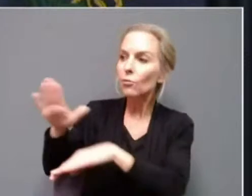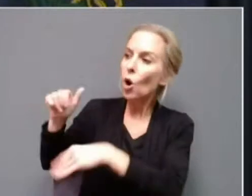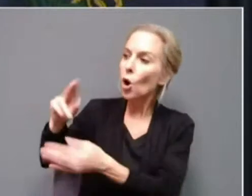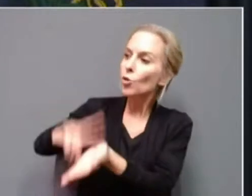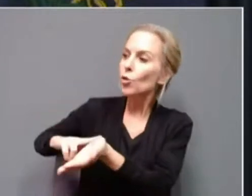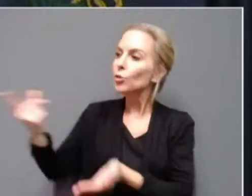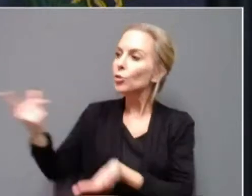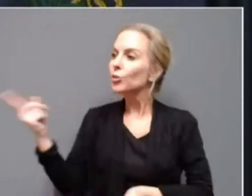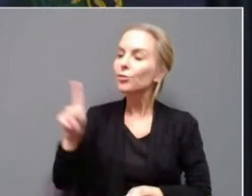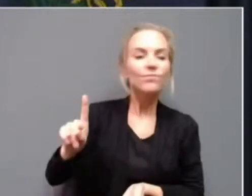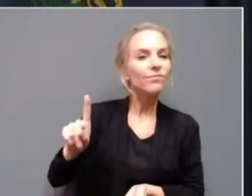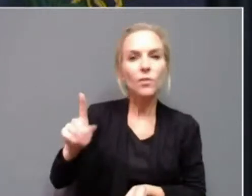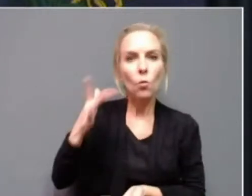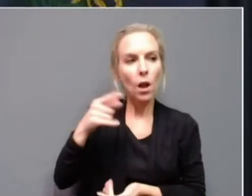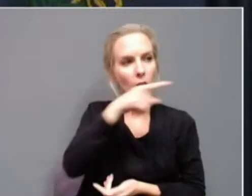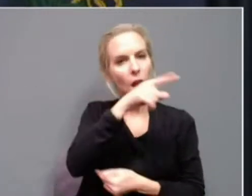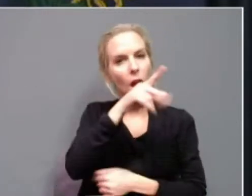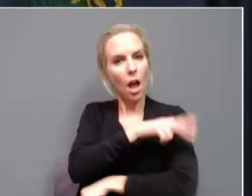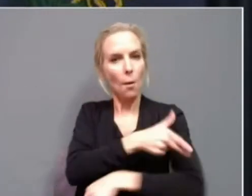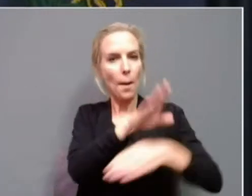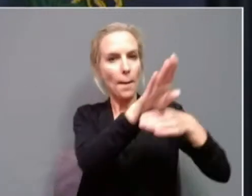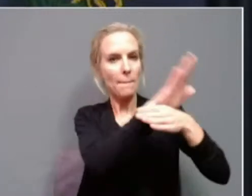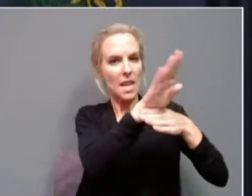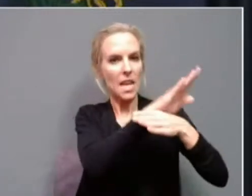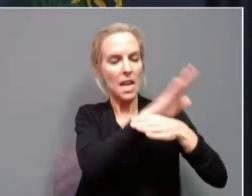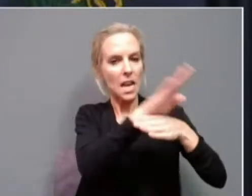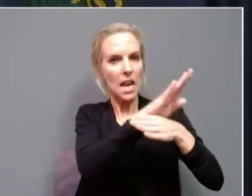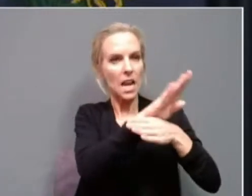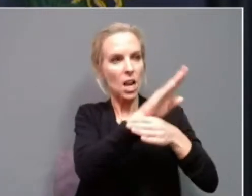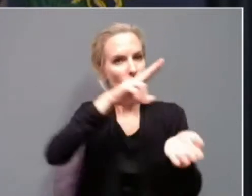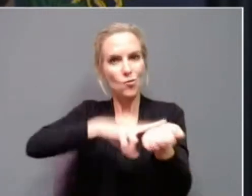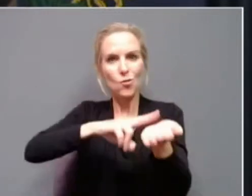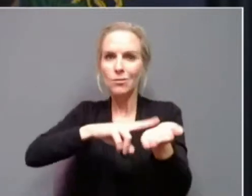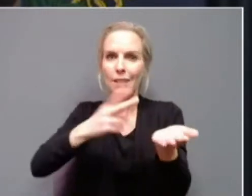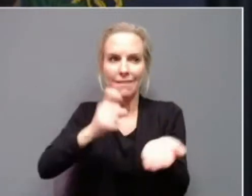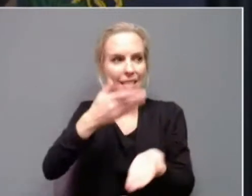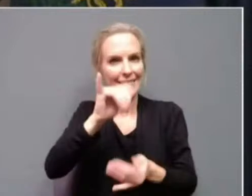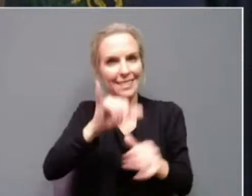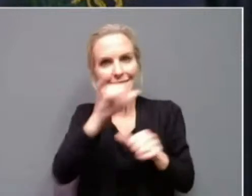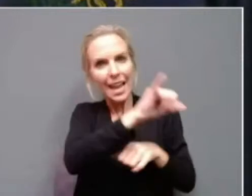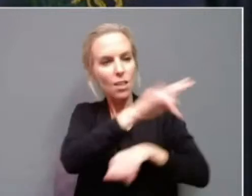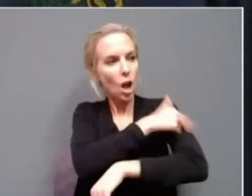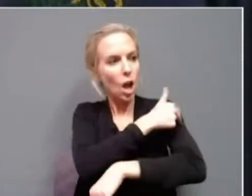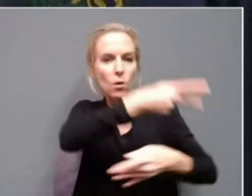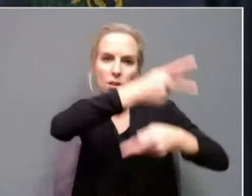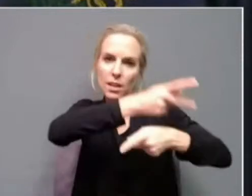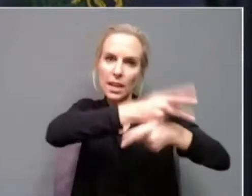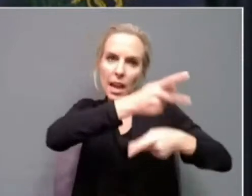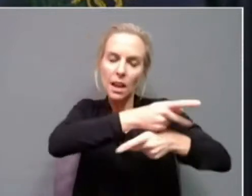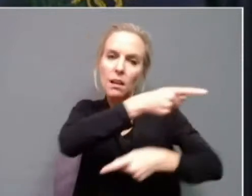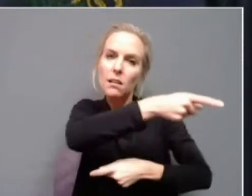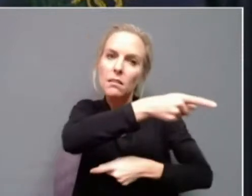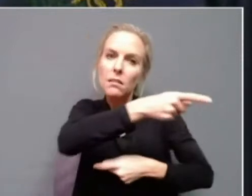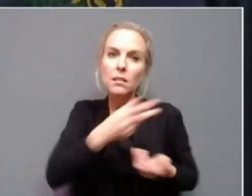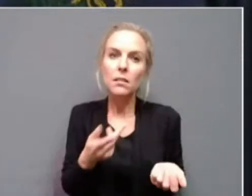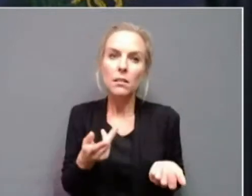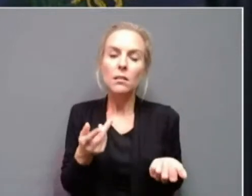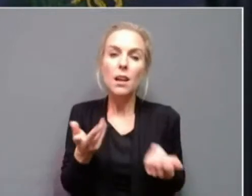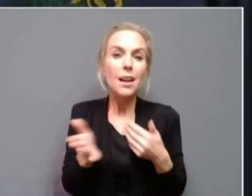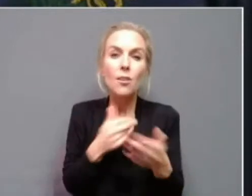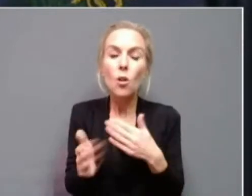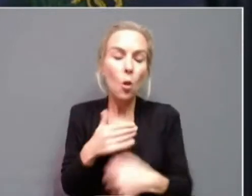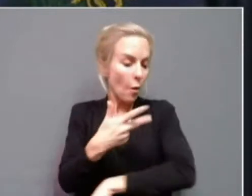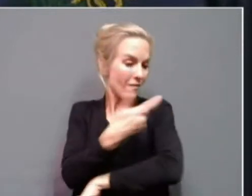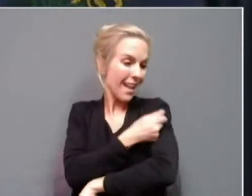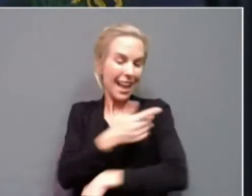now, a nurse is caring for a COVID patient, a patient that waited, even though we've had these vaccines available